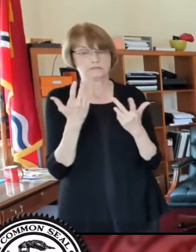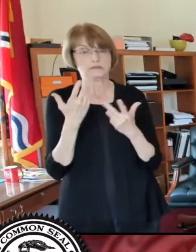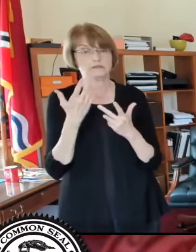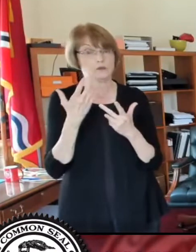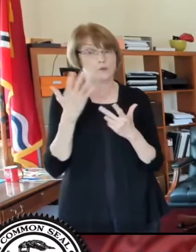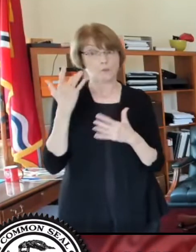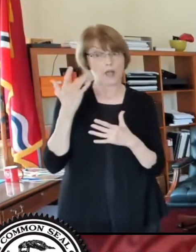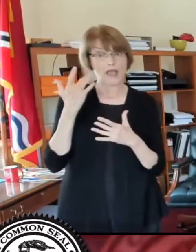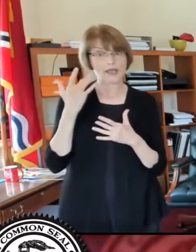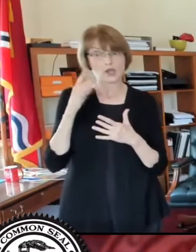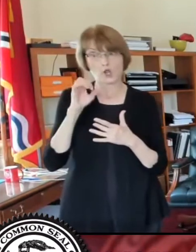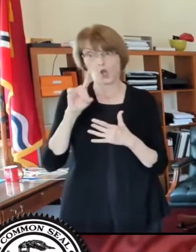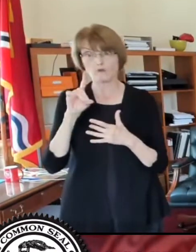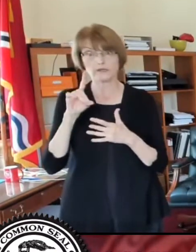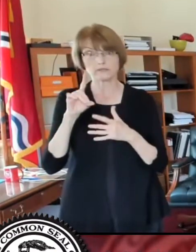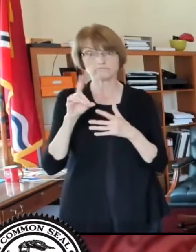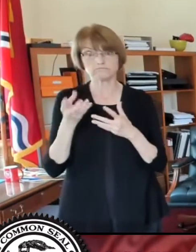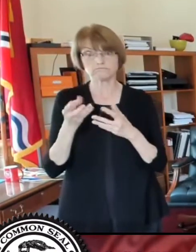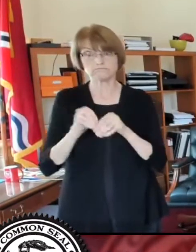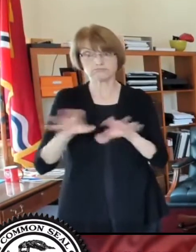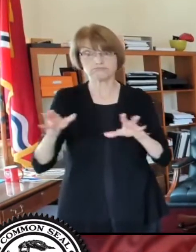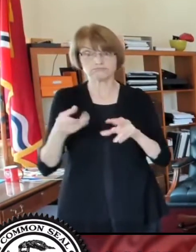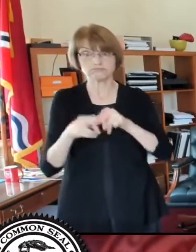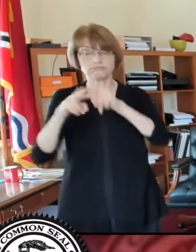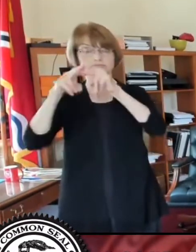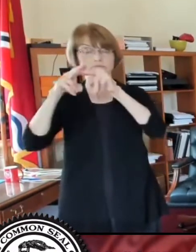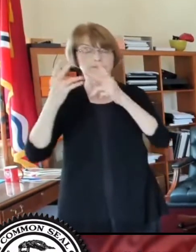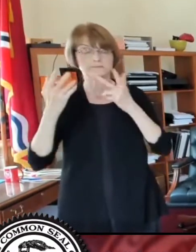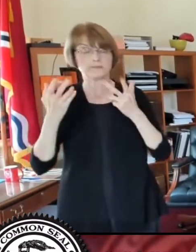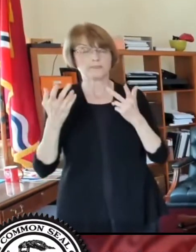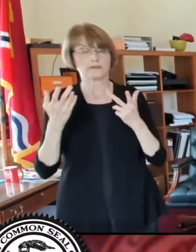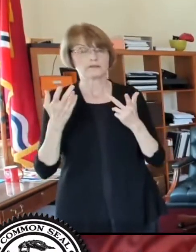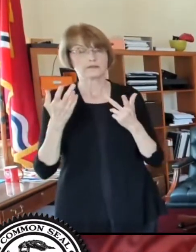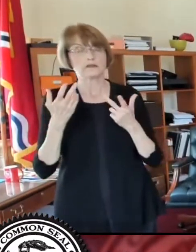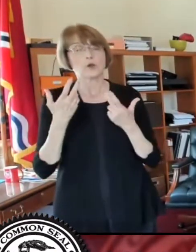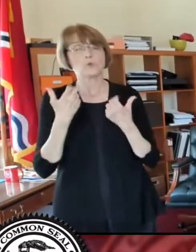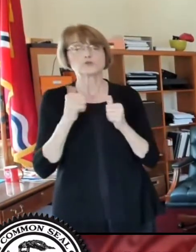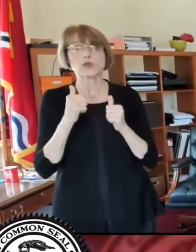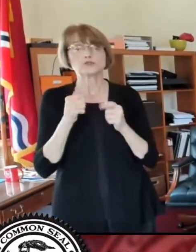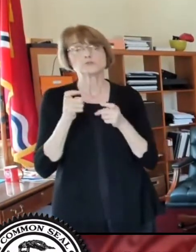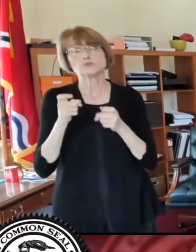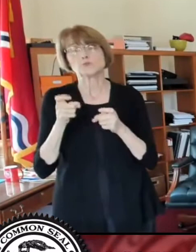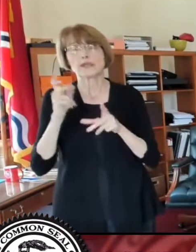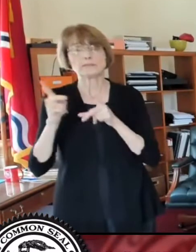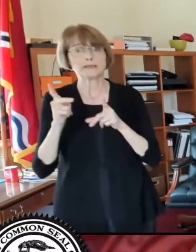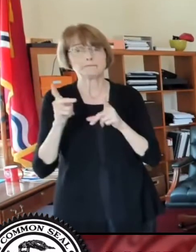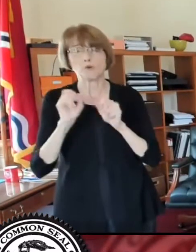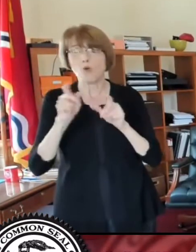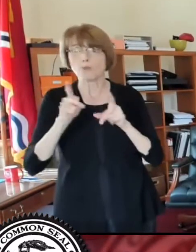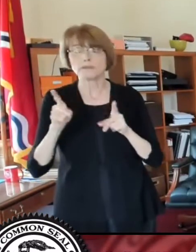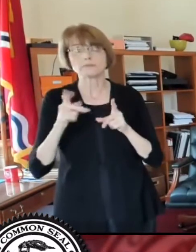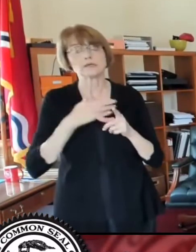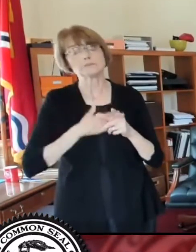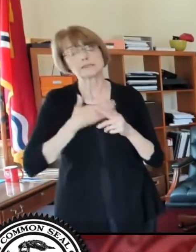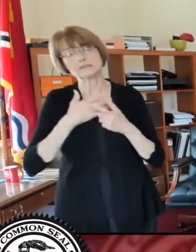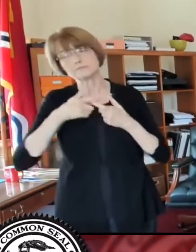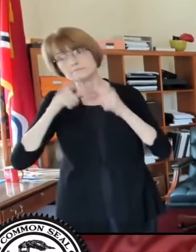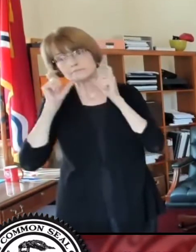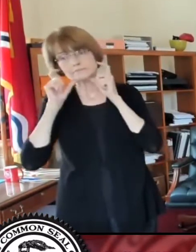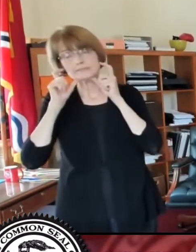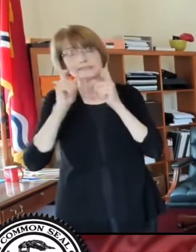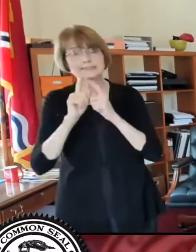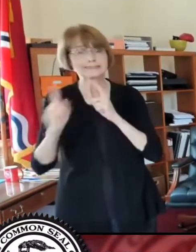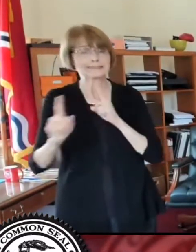numbers that we're seeing. Now, we're trying very hard to persuade you and everybody else to wear masks and to